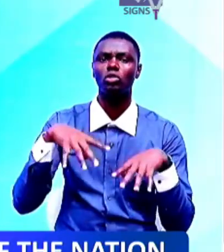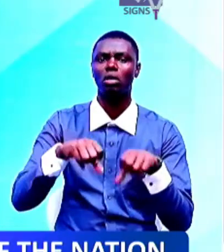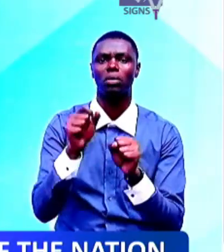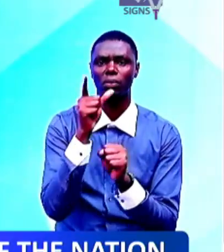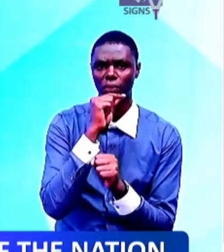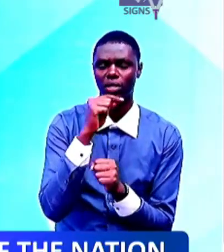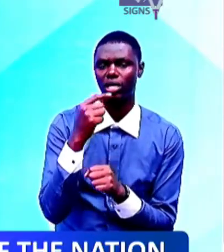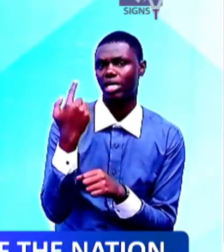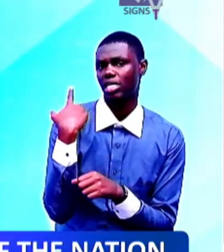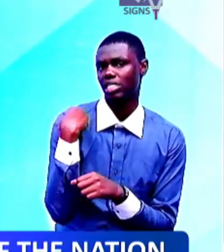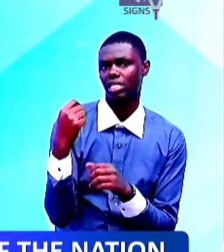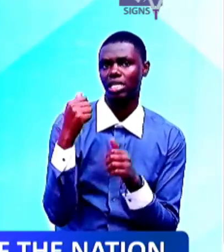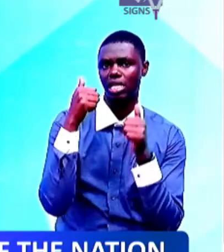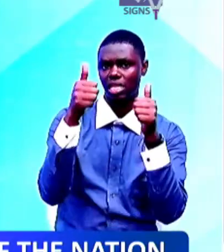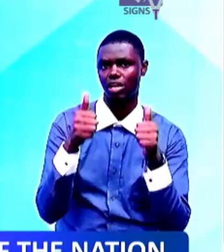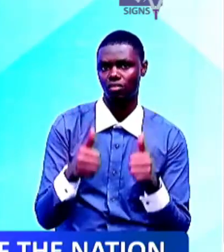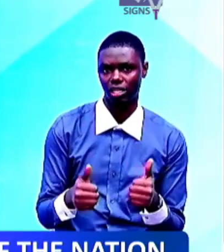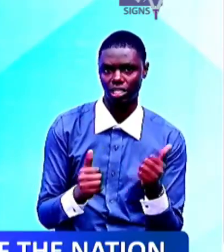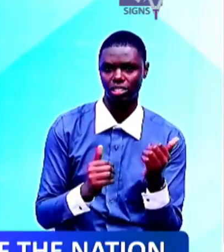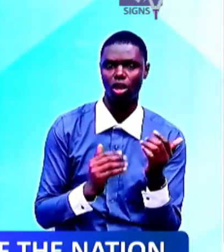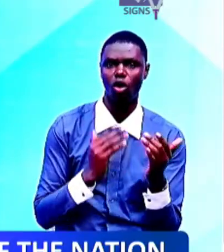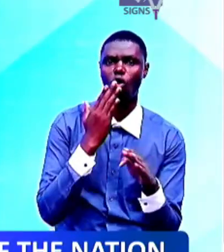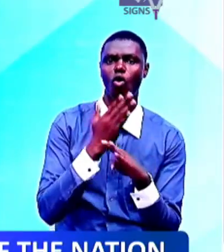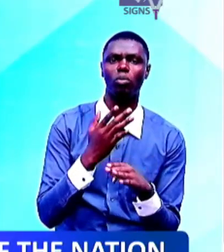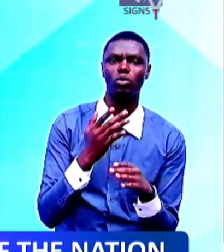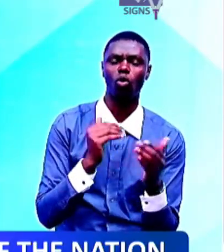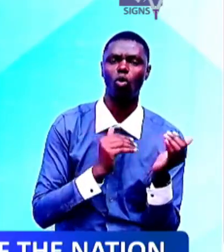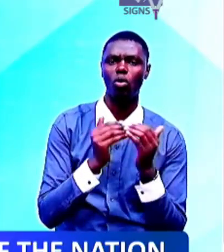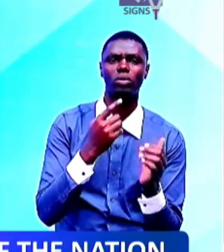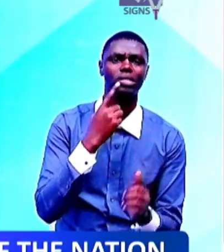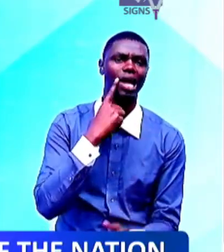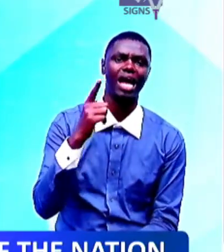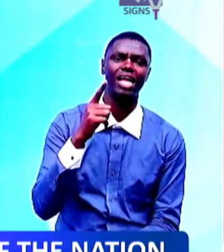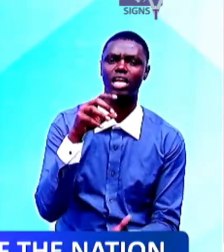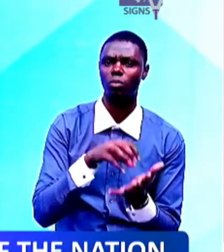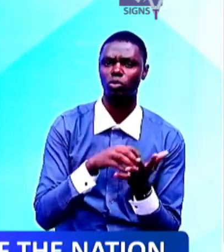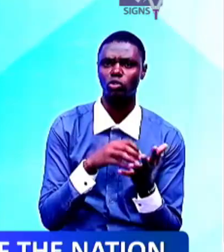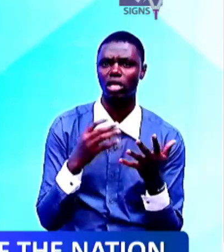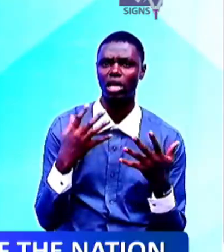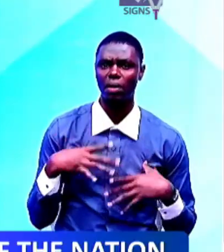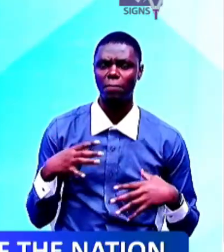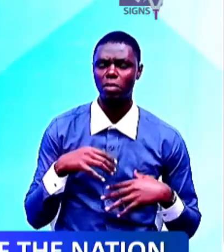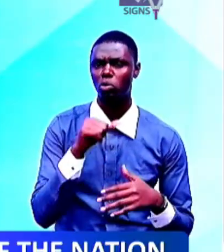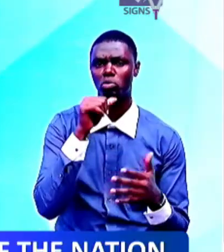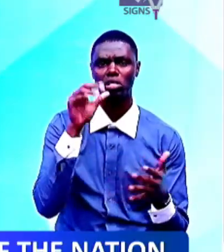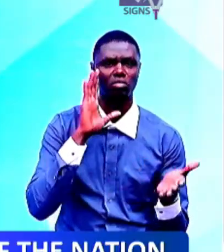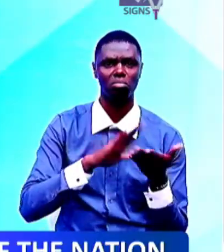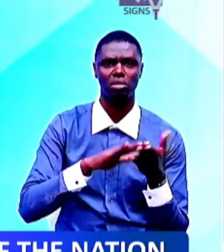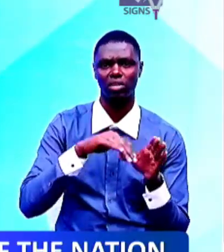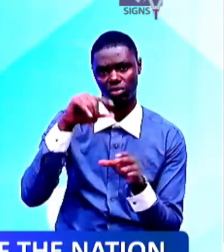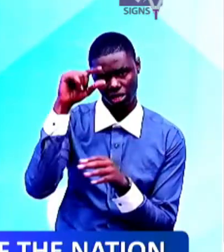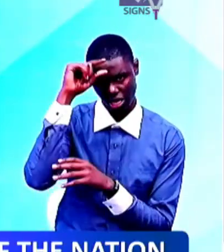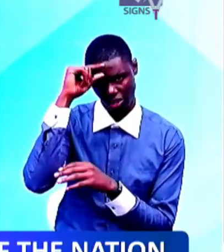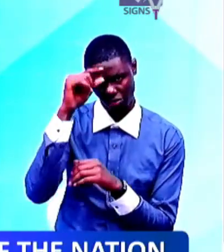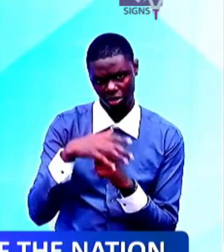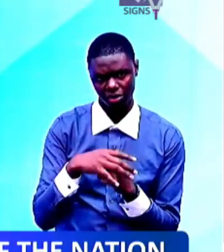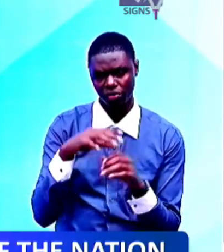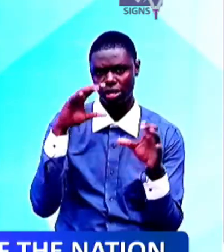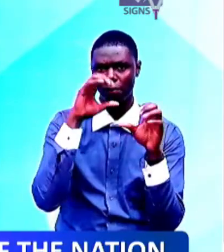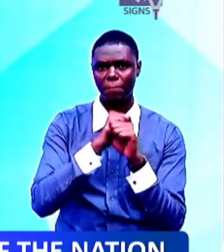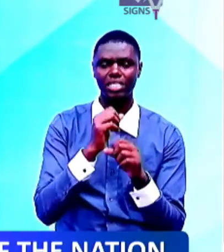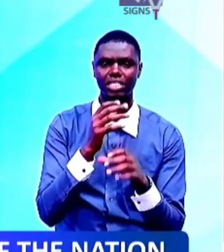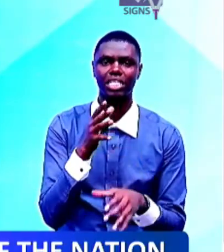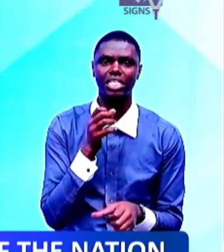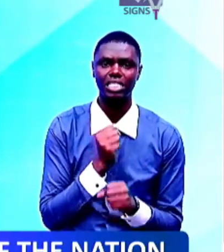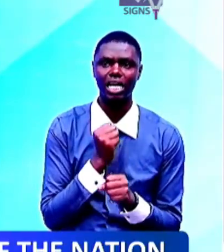usually they advertise almost 100 and something positions, entry positions, and people still don't believe in the state. Mistrust with the state